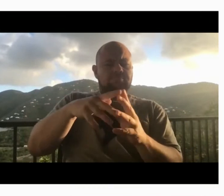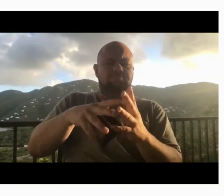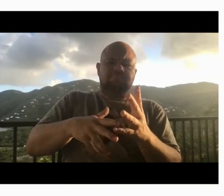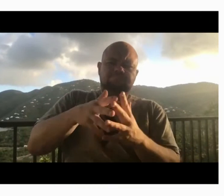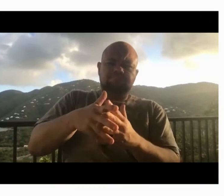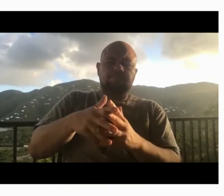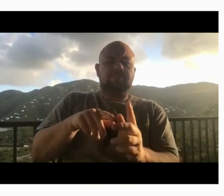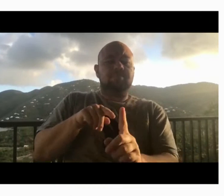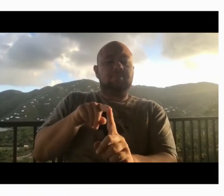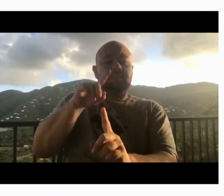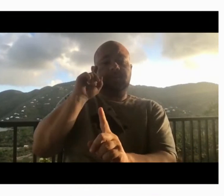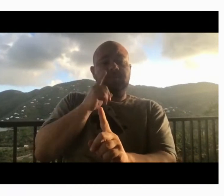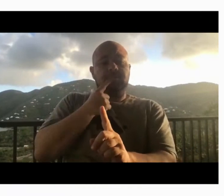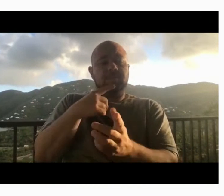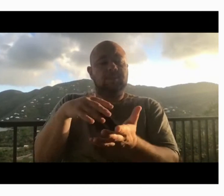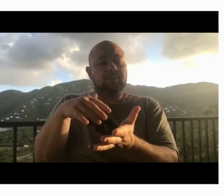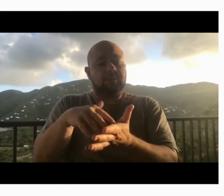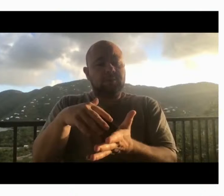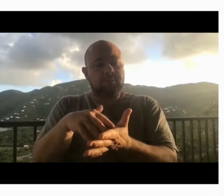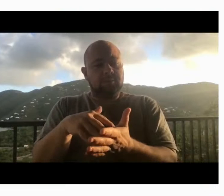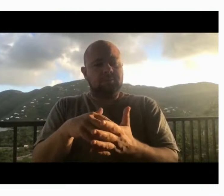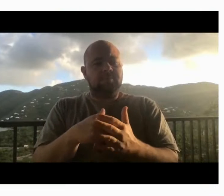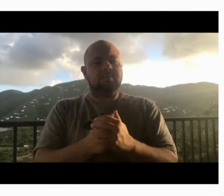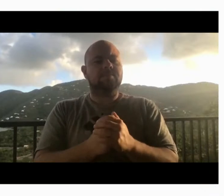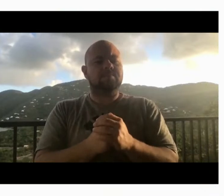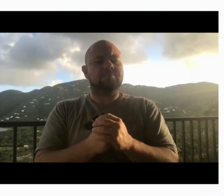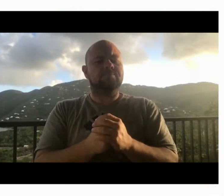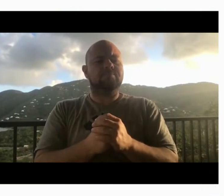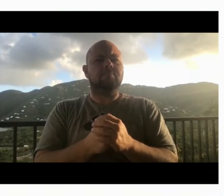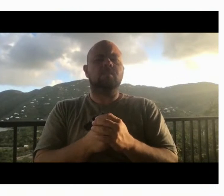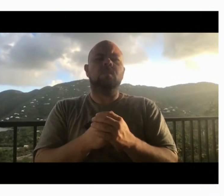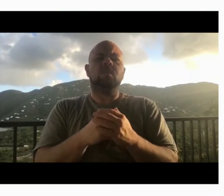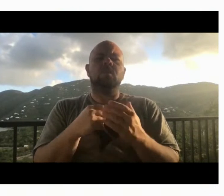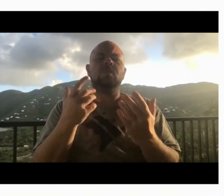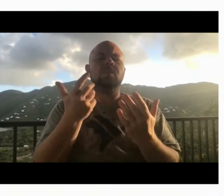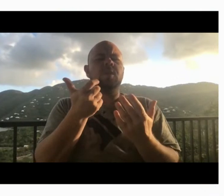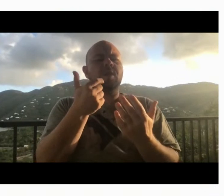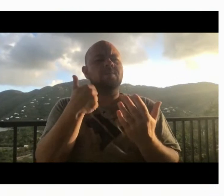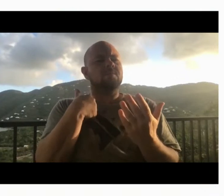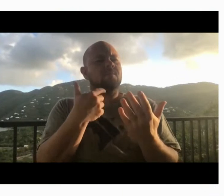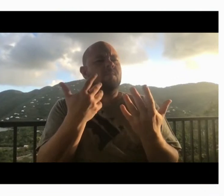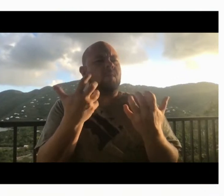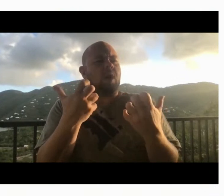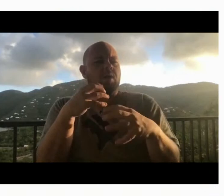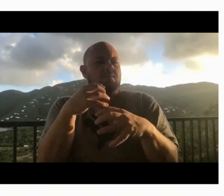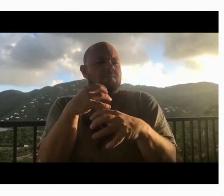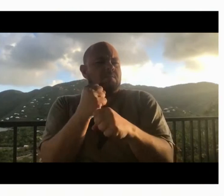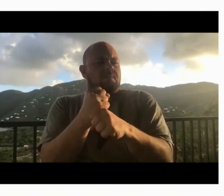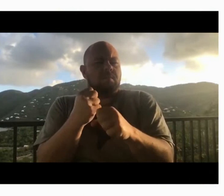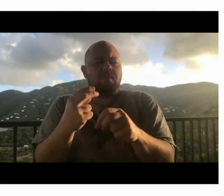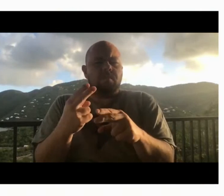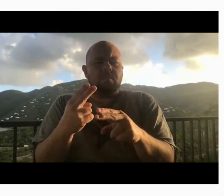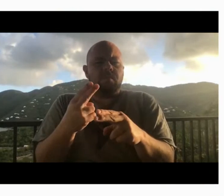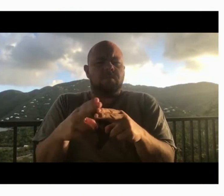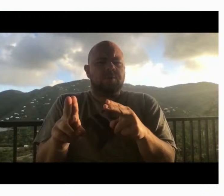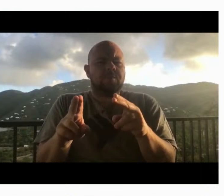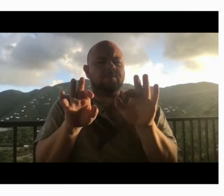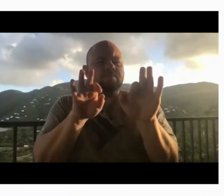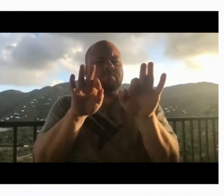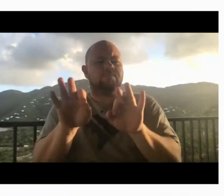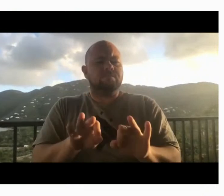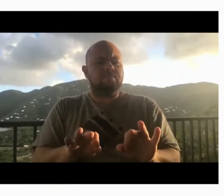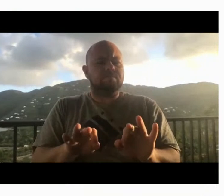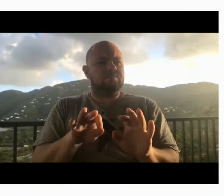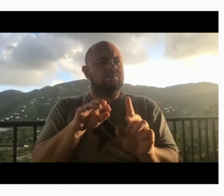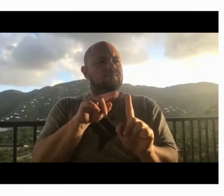disability politics and how it intersects with academia. I